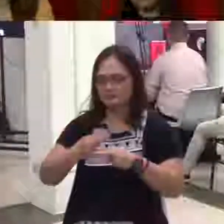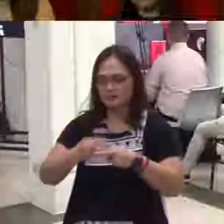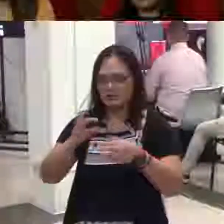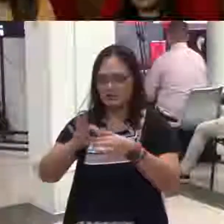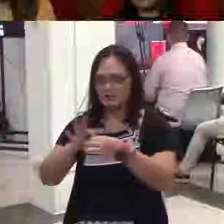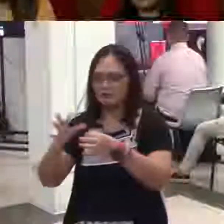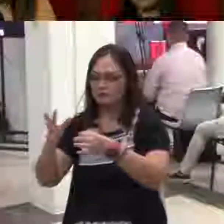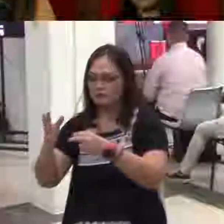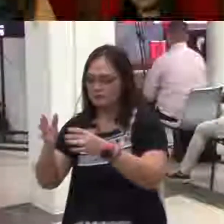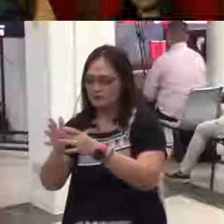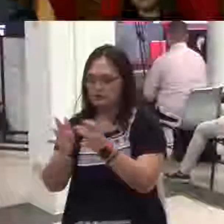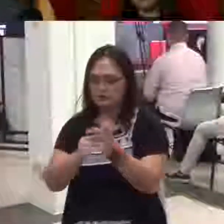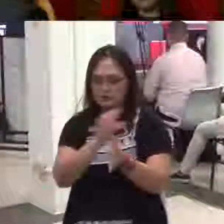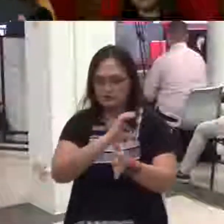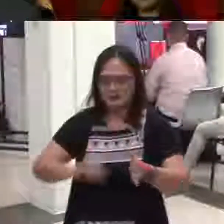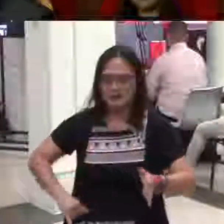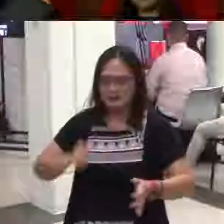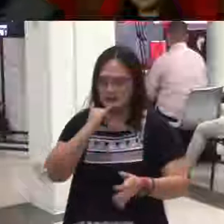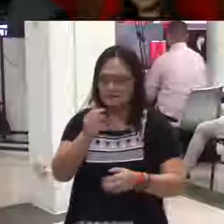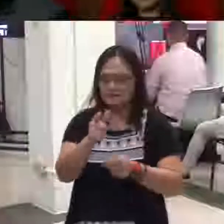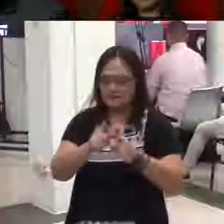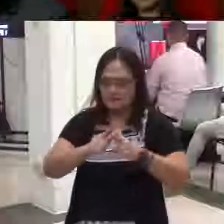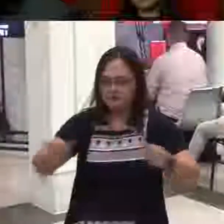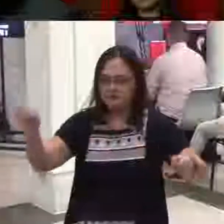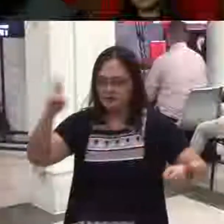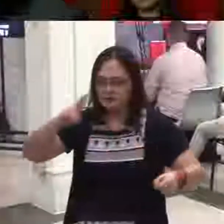greater than anything that we possess